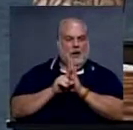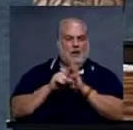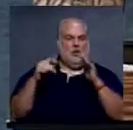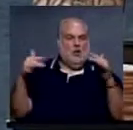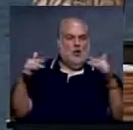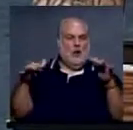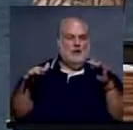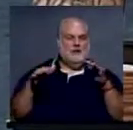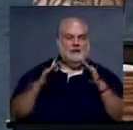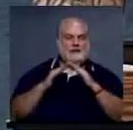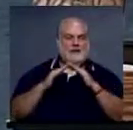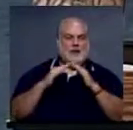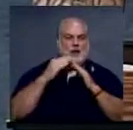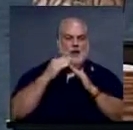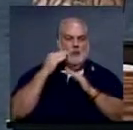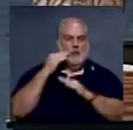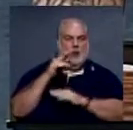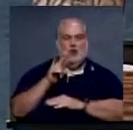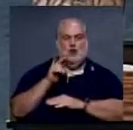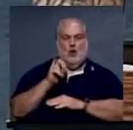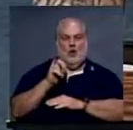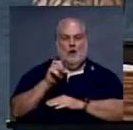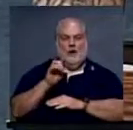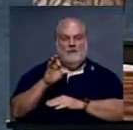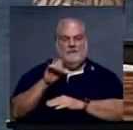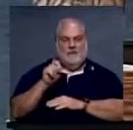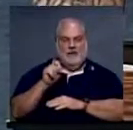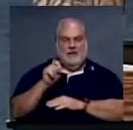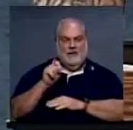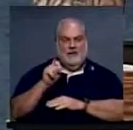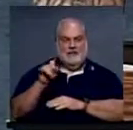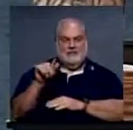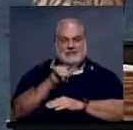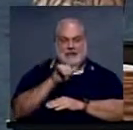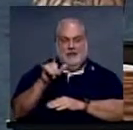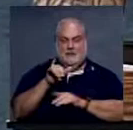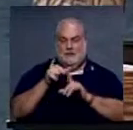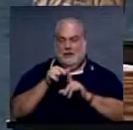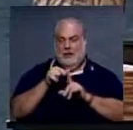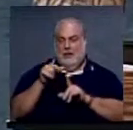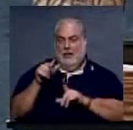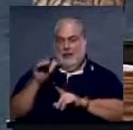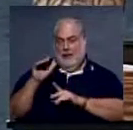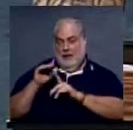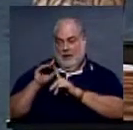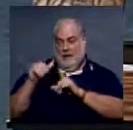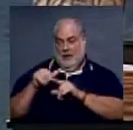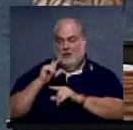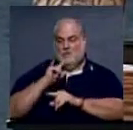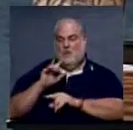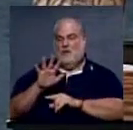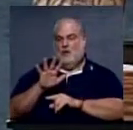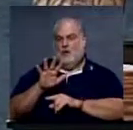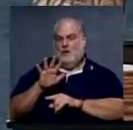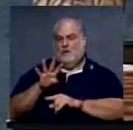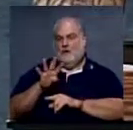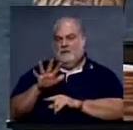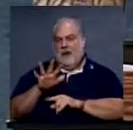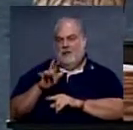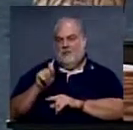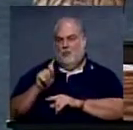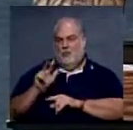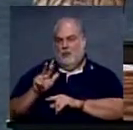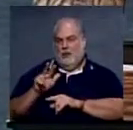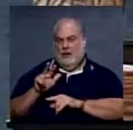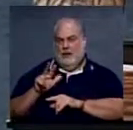and 201 feet from the Humane Society, which basically is the same distance to Mr. Clark's house. It was 45.3 decibels, which